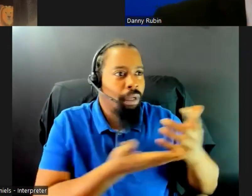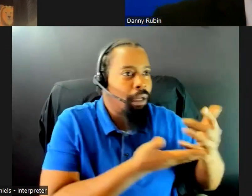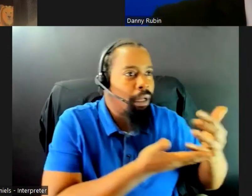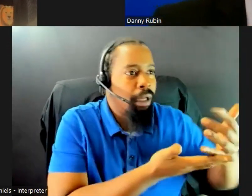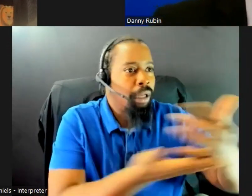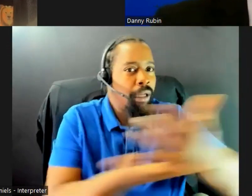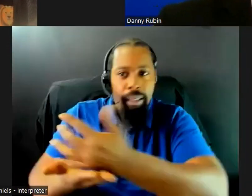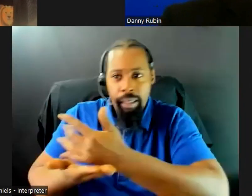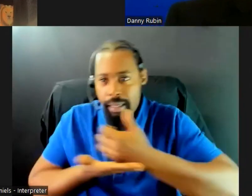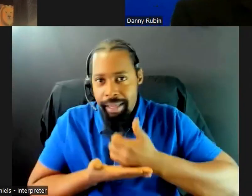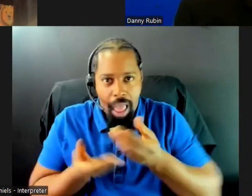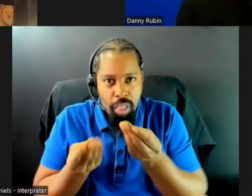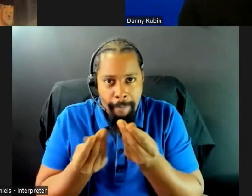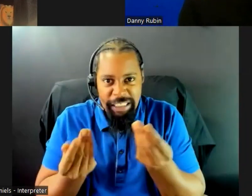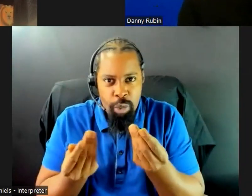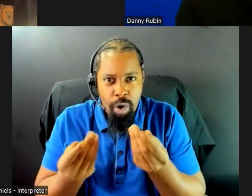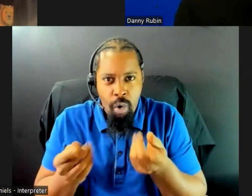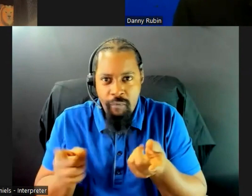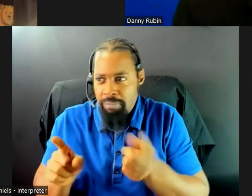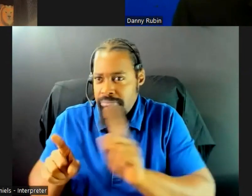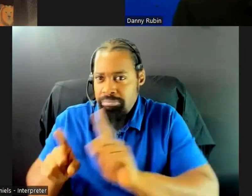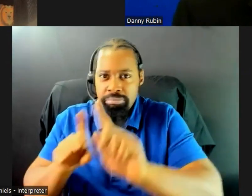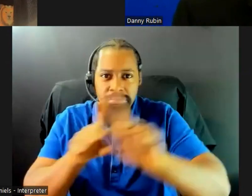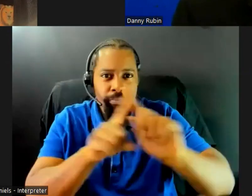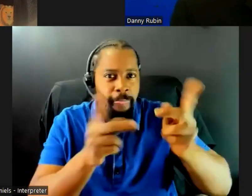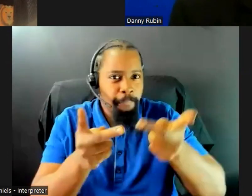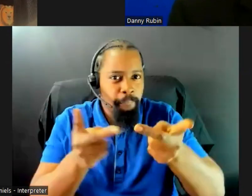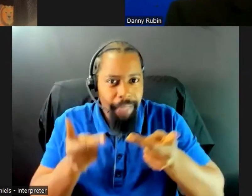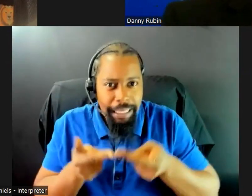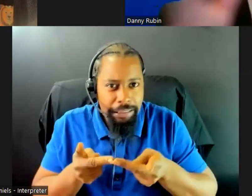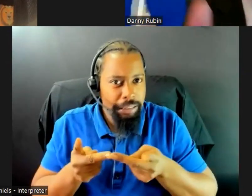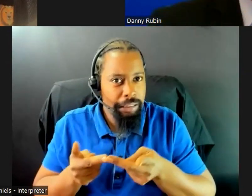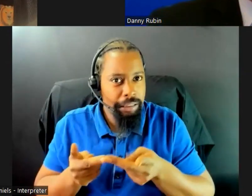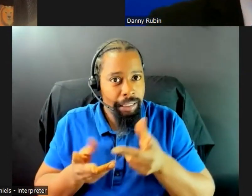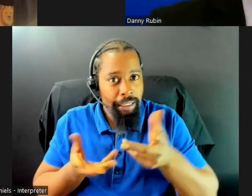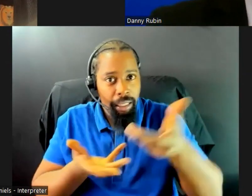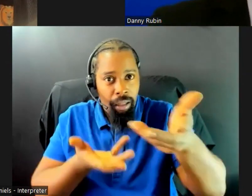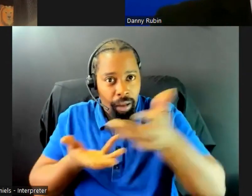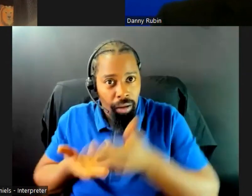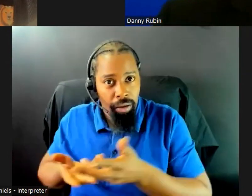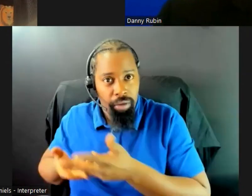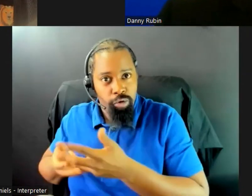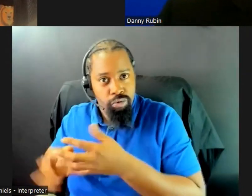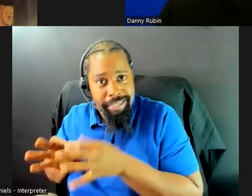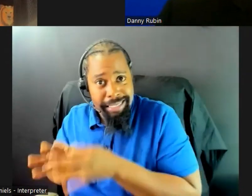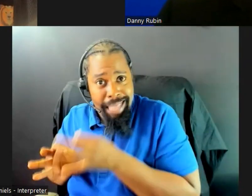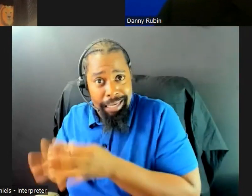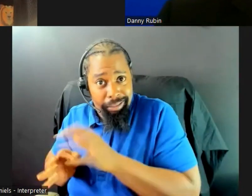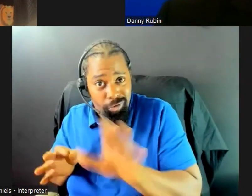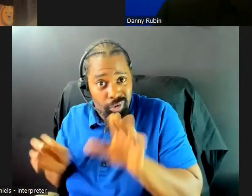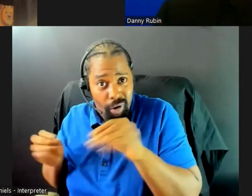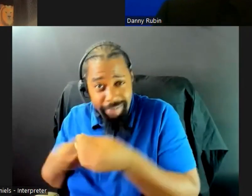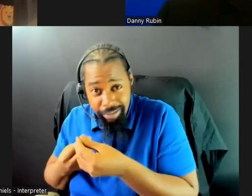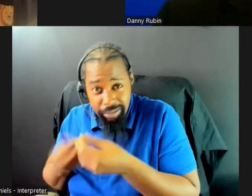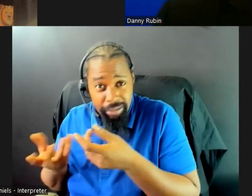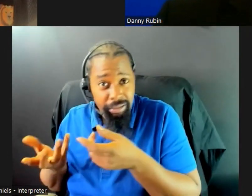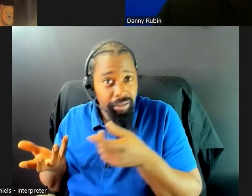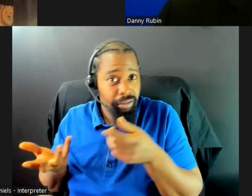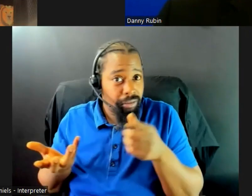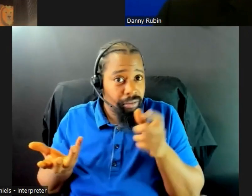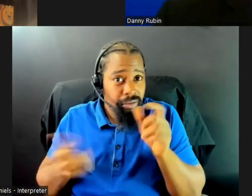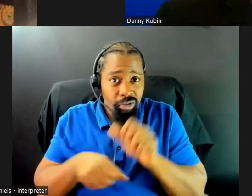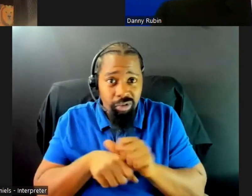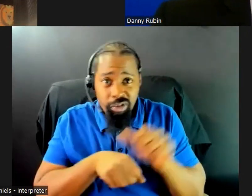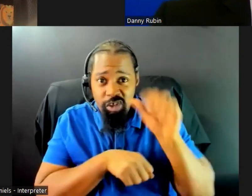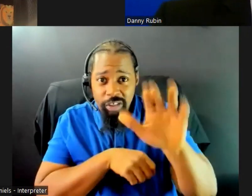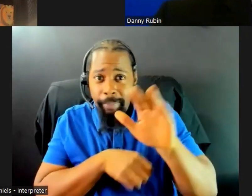it in-house? How do you ship it internationally? What is that process to make a wedding